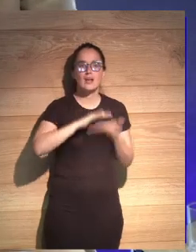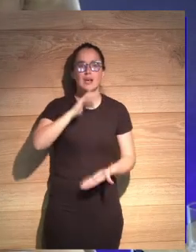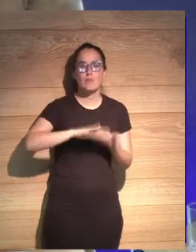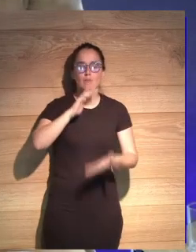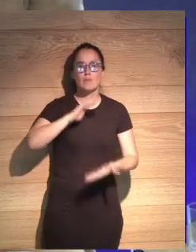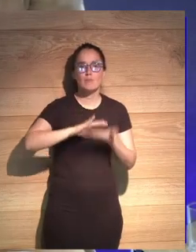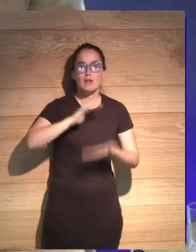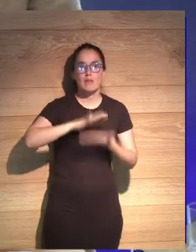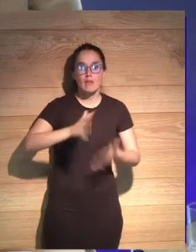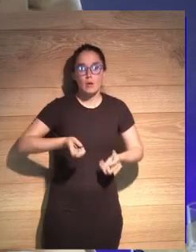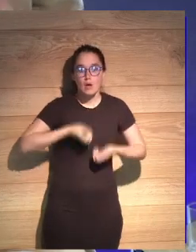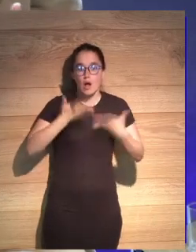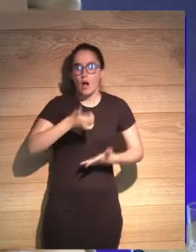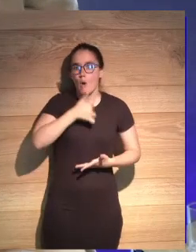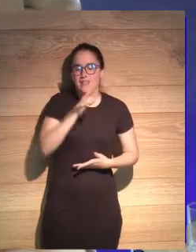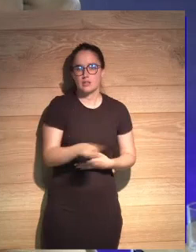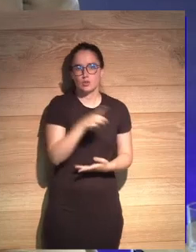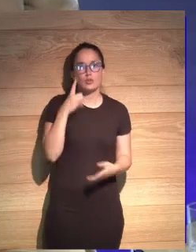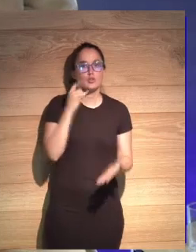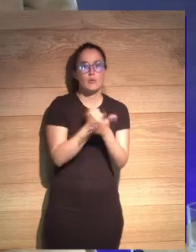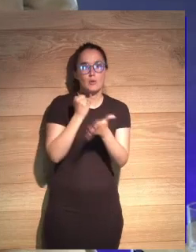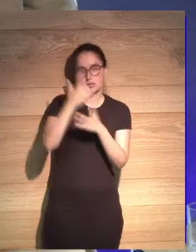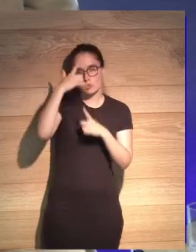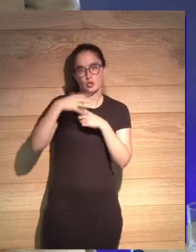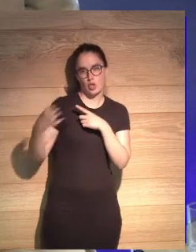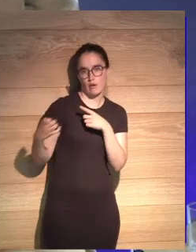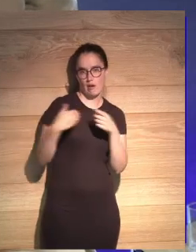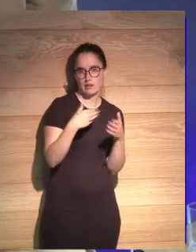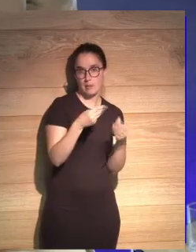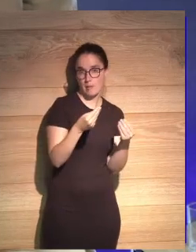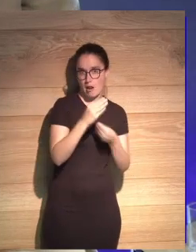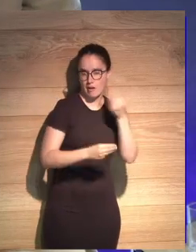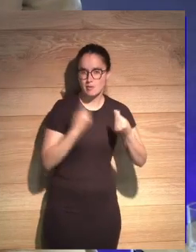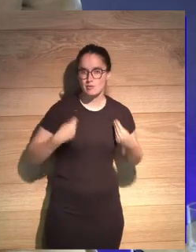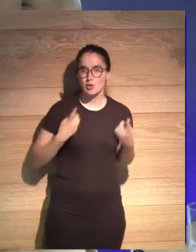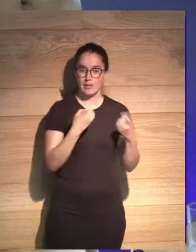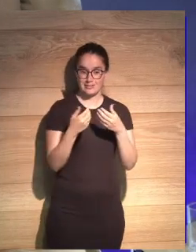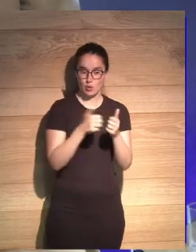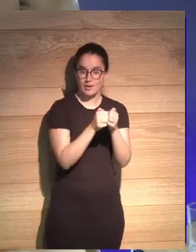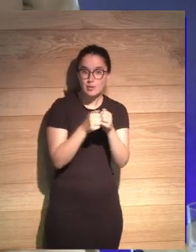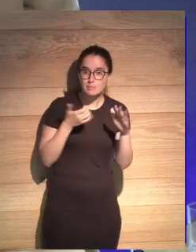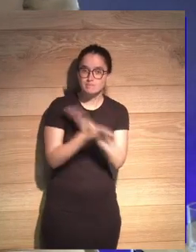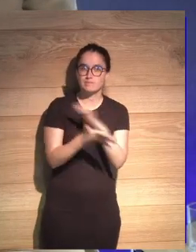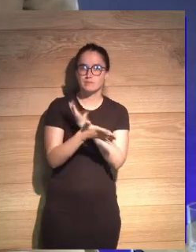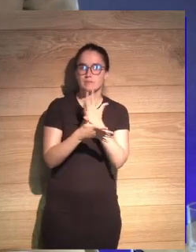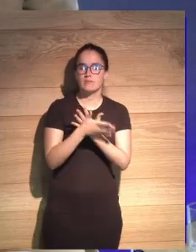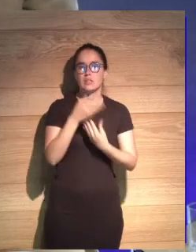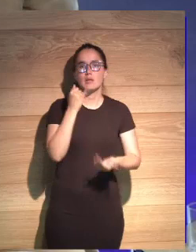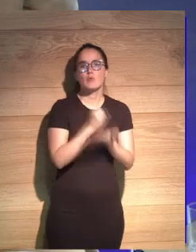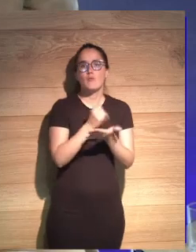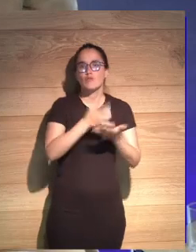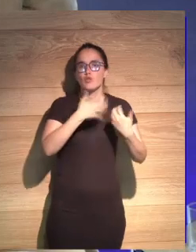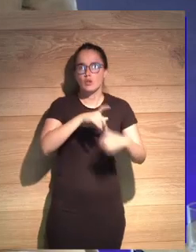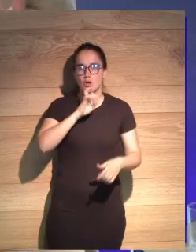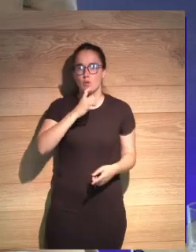I need to know his ability to inhibit impulses. So I